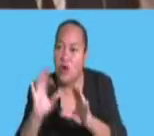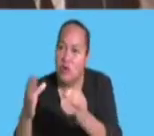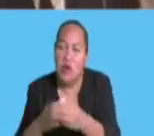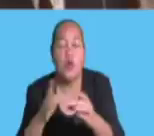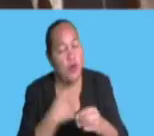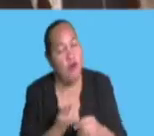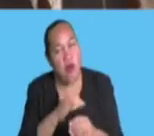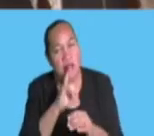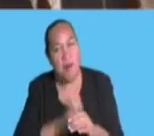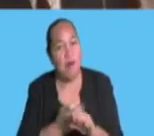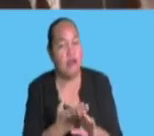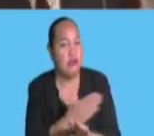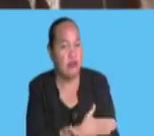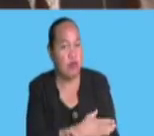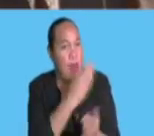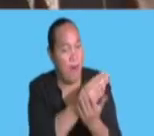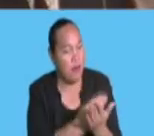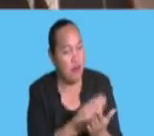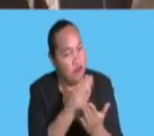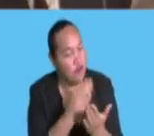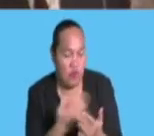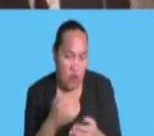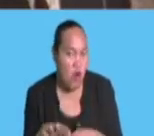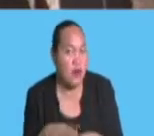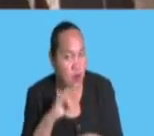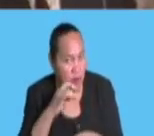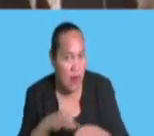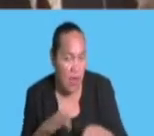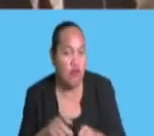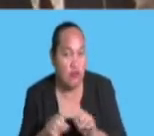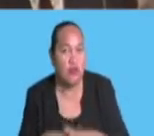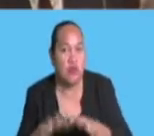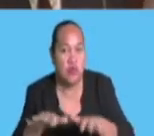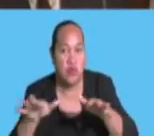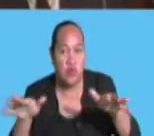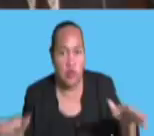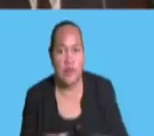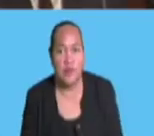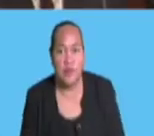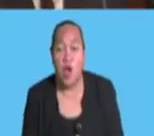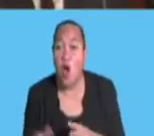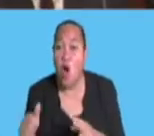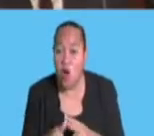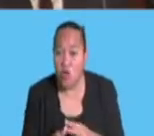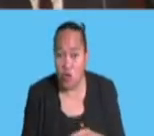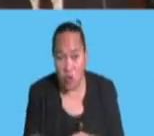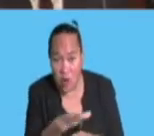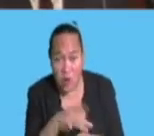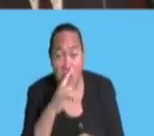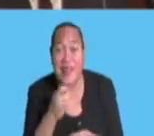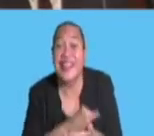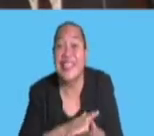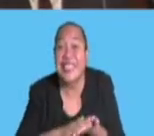promised in previous year's budget initiatives. Mr. Speaker, sir, another essential service to all citizens of Fiji is provisioning of